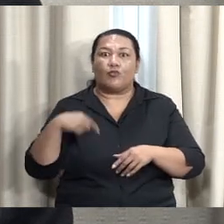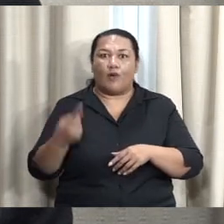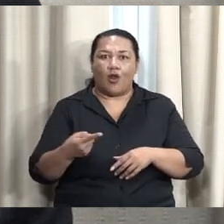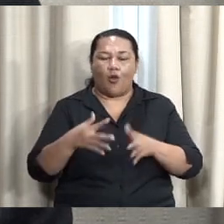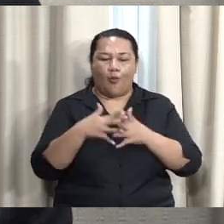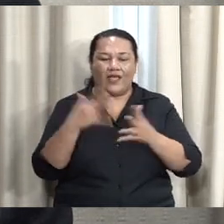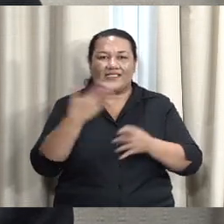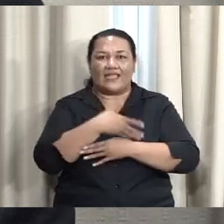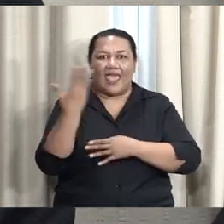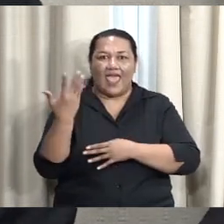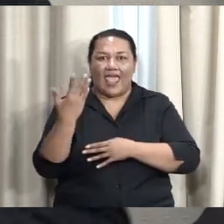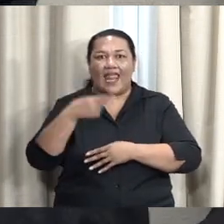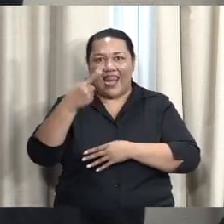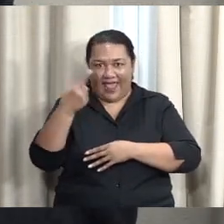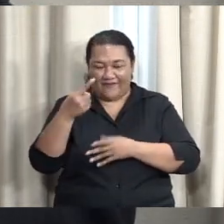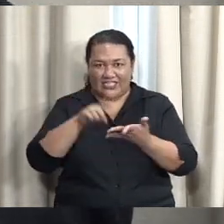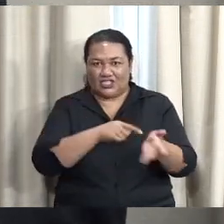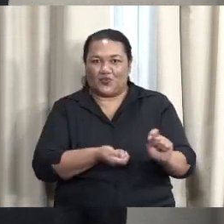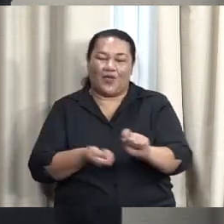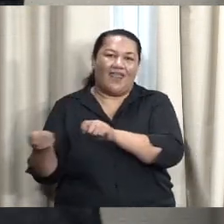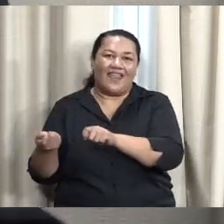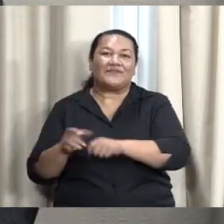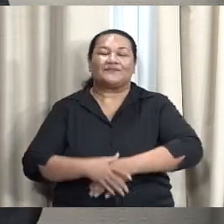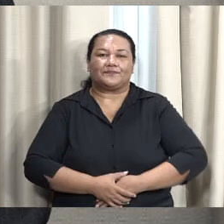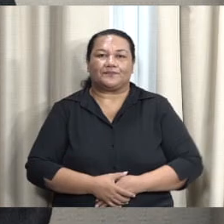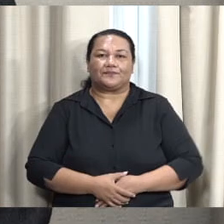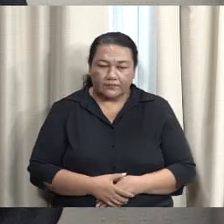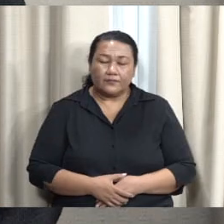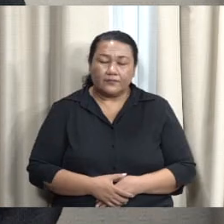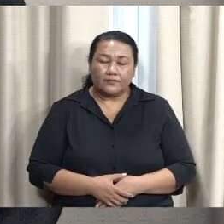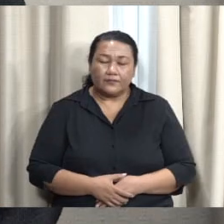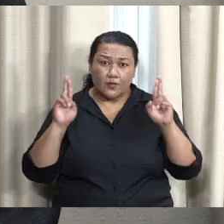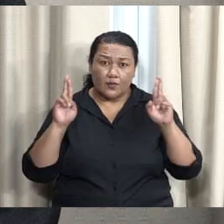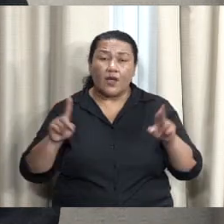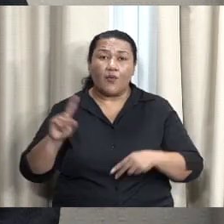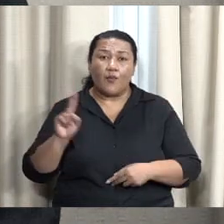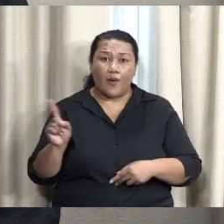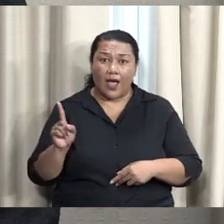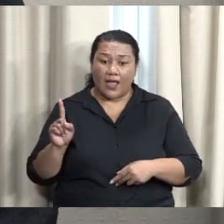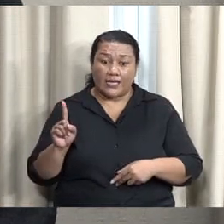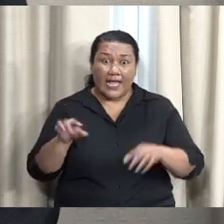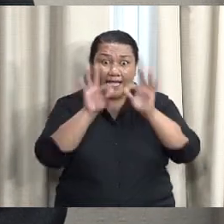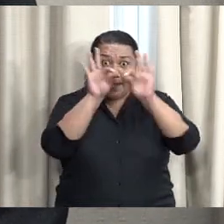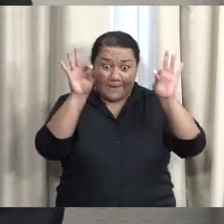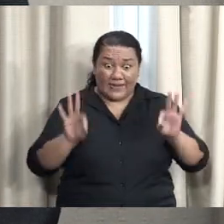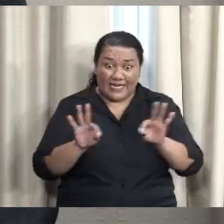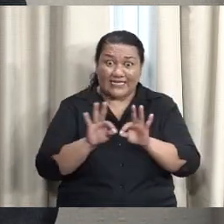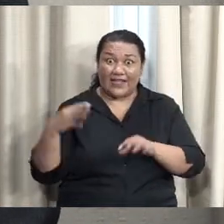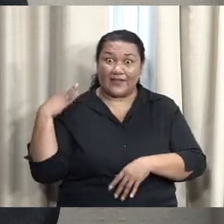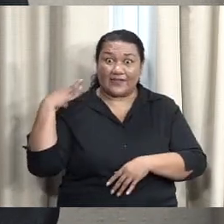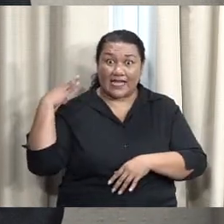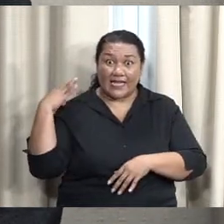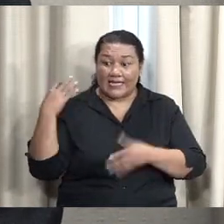January. And we wish to advise that a separate application form must be filled